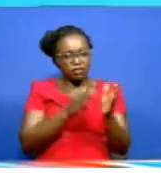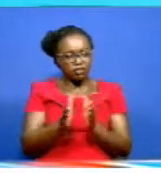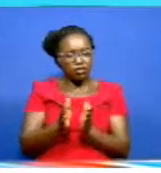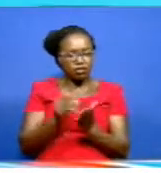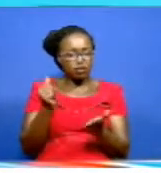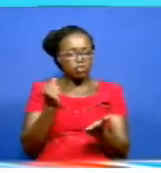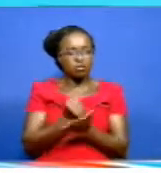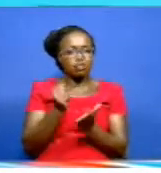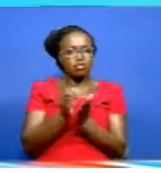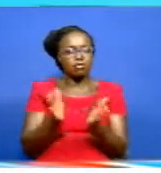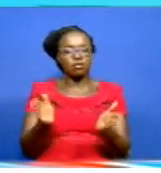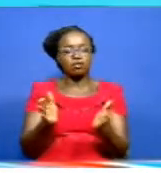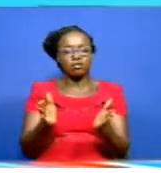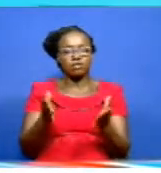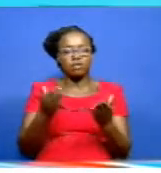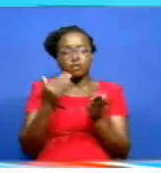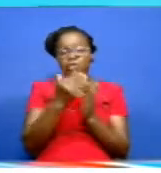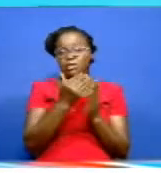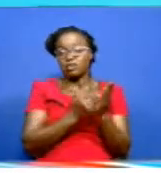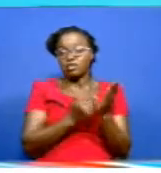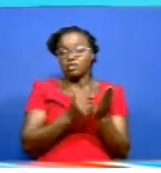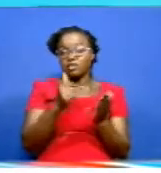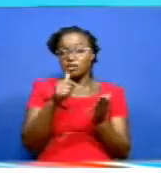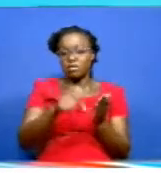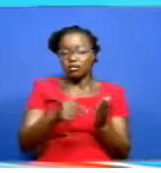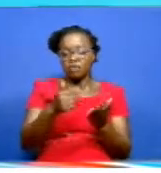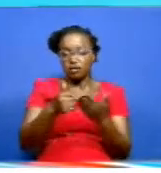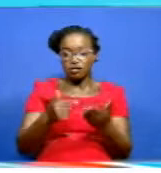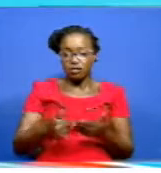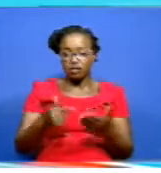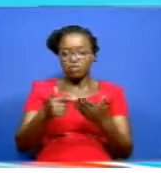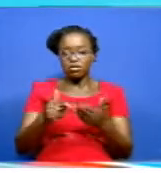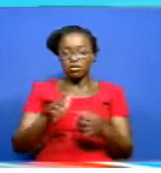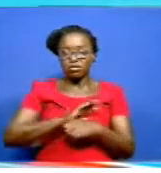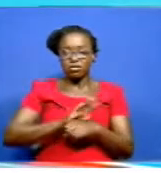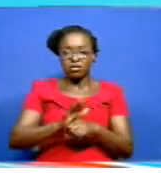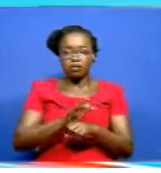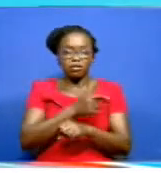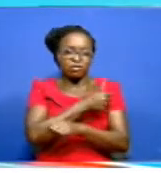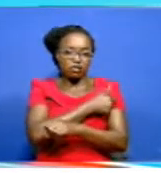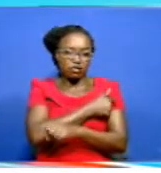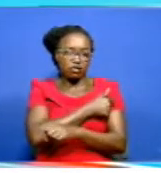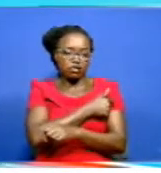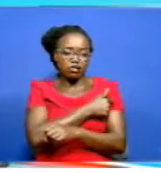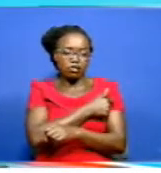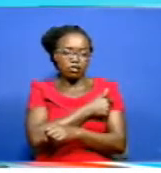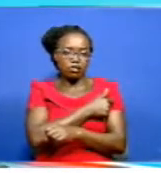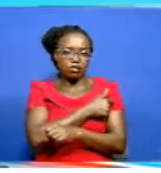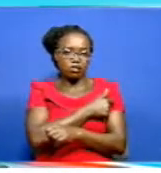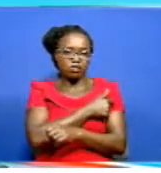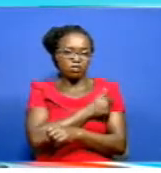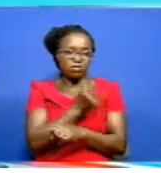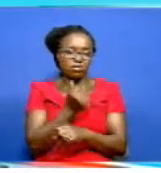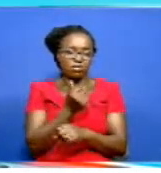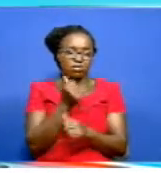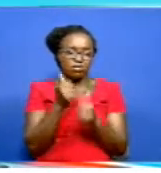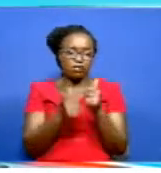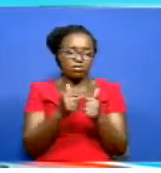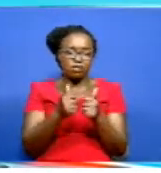Health Programs. And today we are discussing matters COVID-19 vaccine, and of course the Oxford AstraZeneca, which